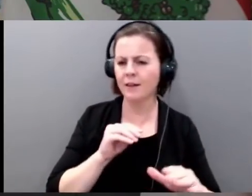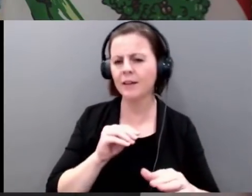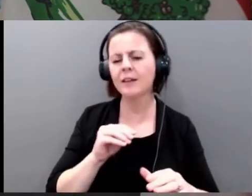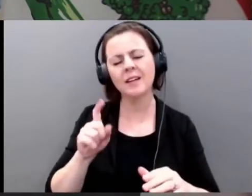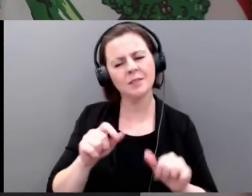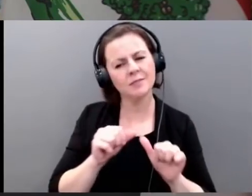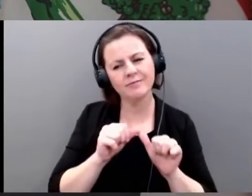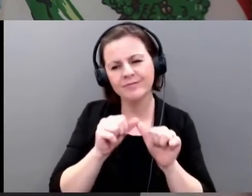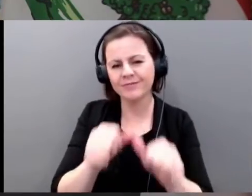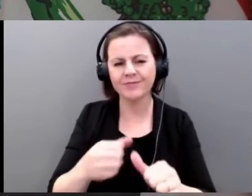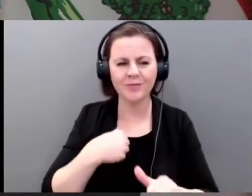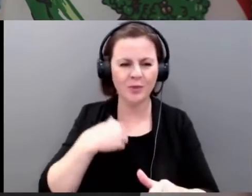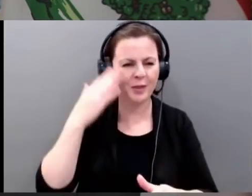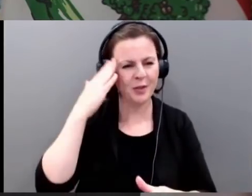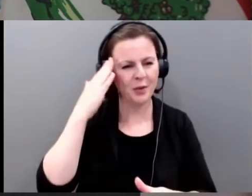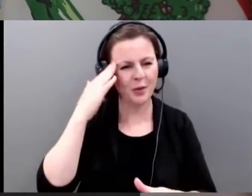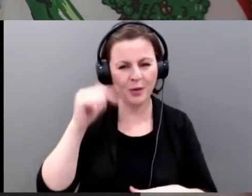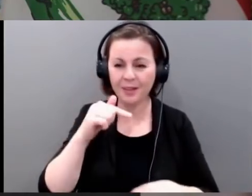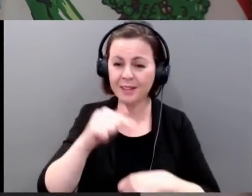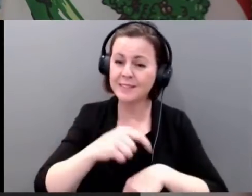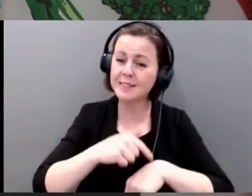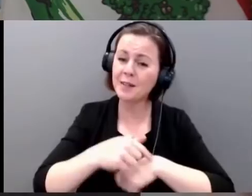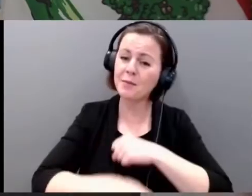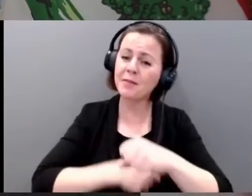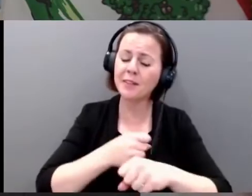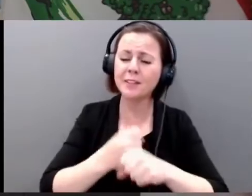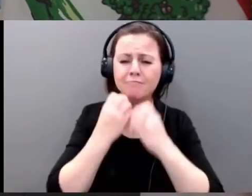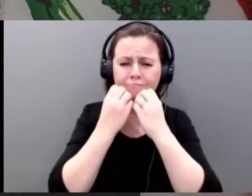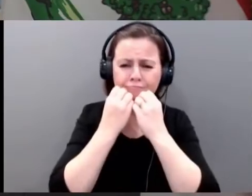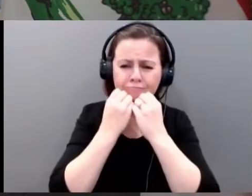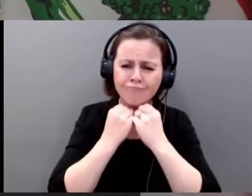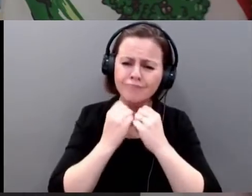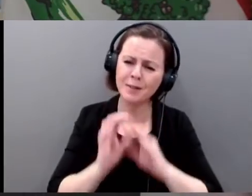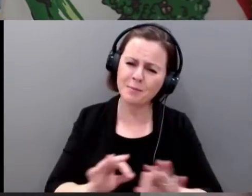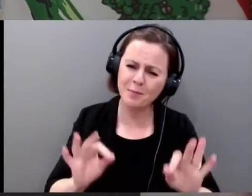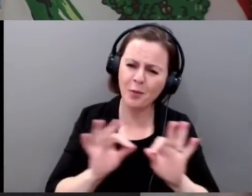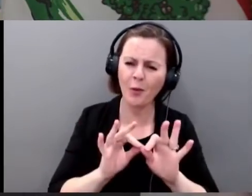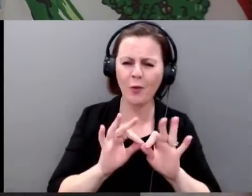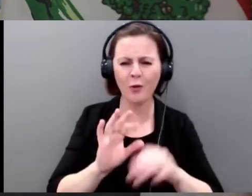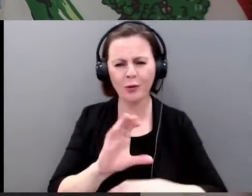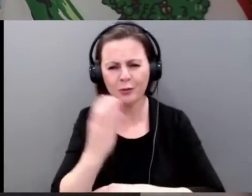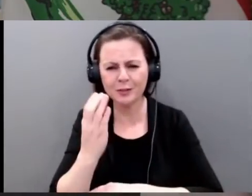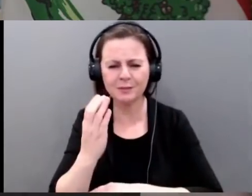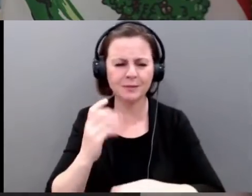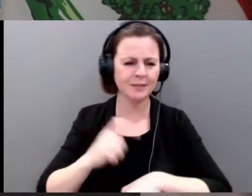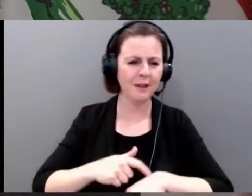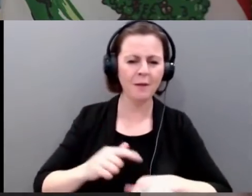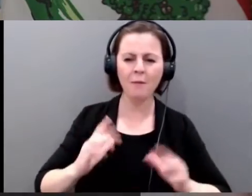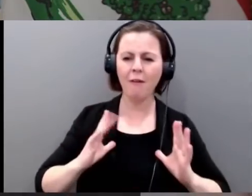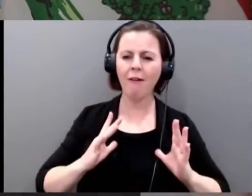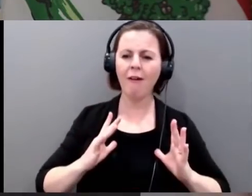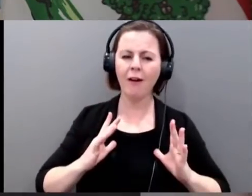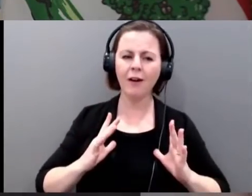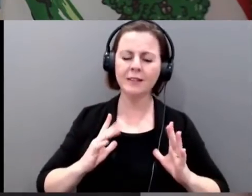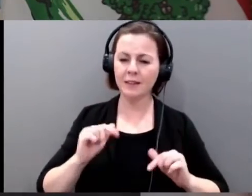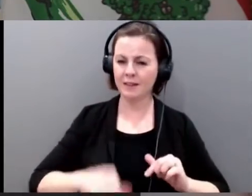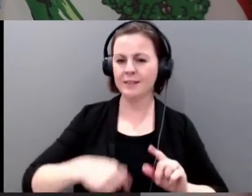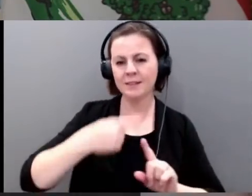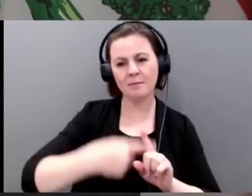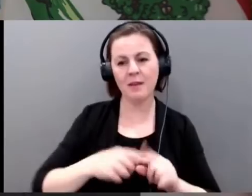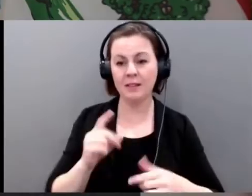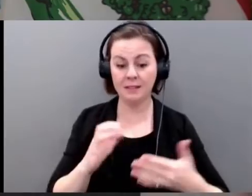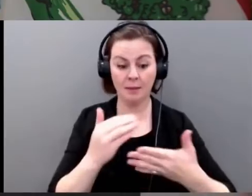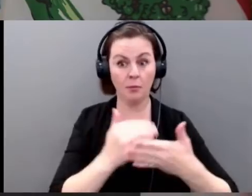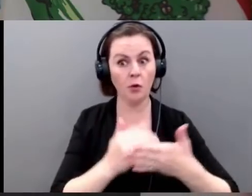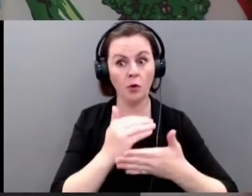year is for everyone from a Christmas perspective. We know how important this month is for